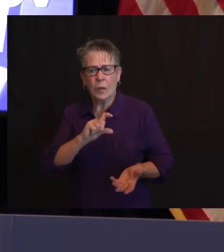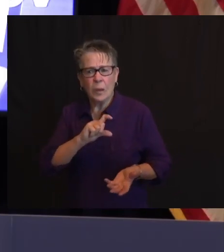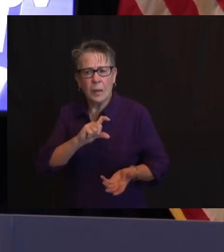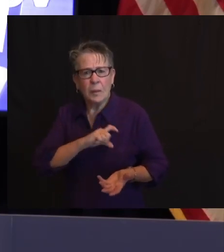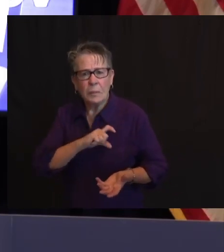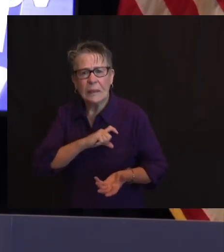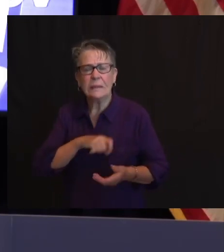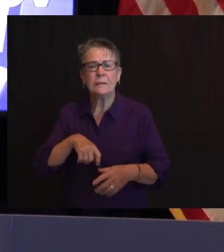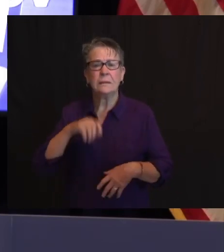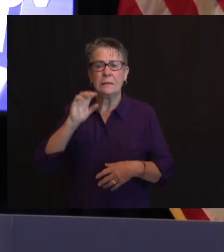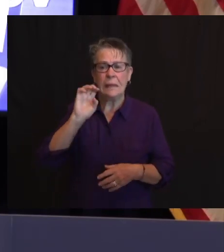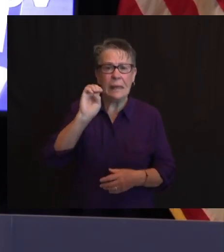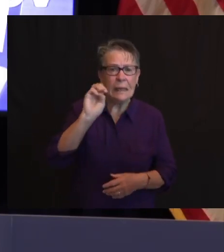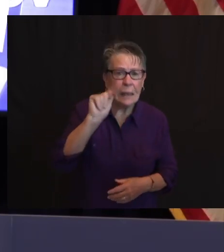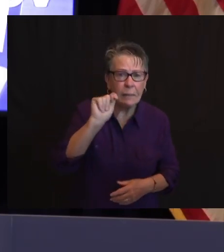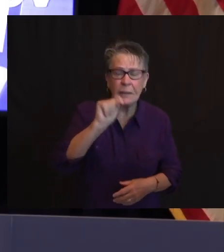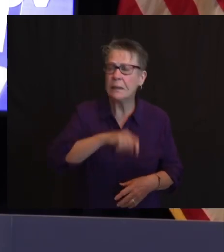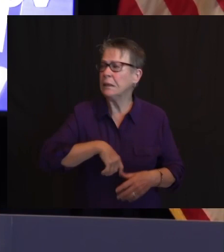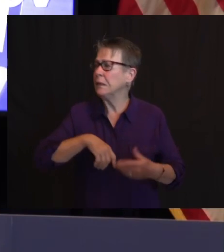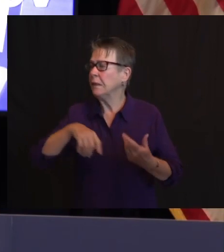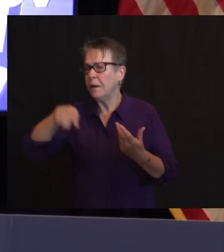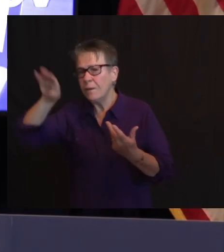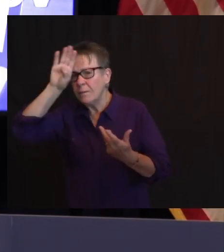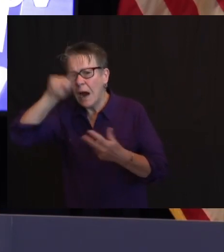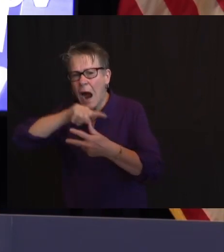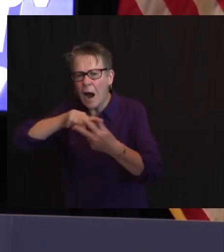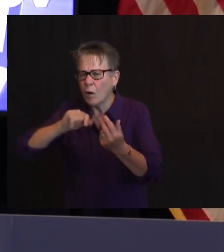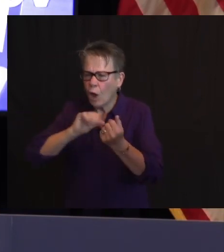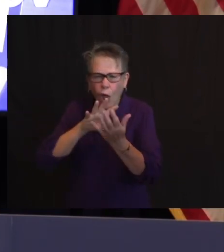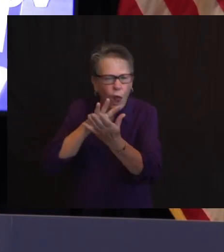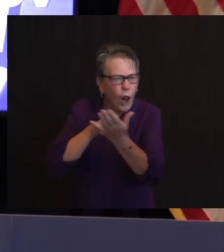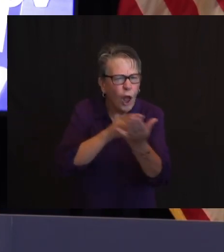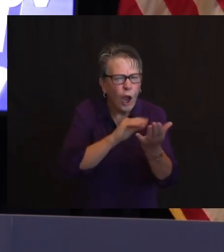need so they can reduce the number of repeat